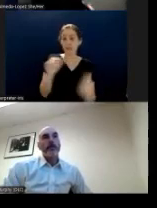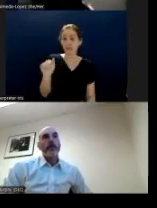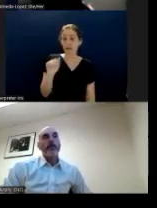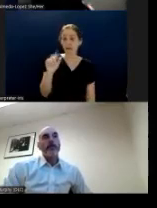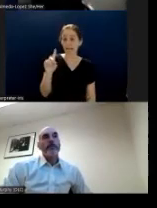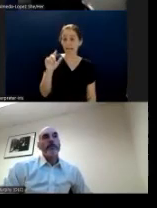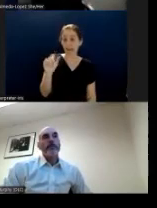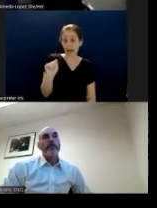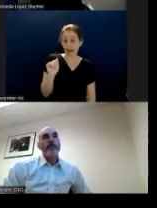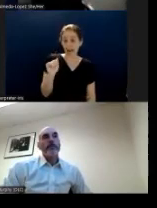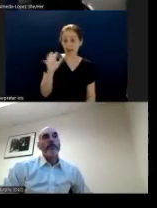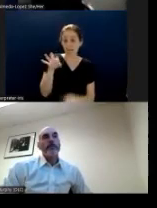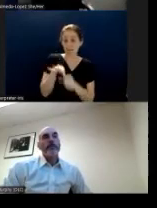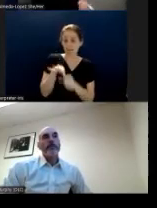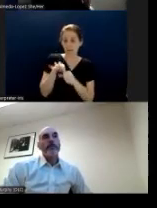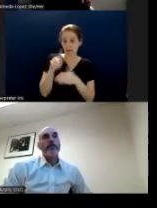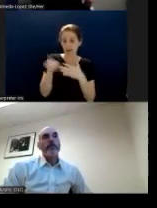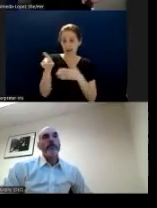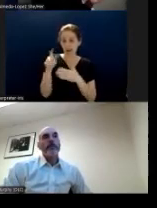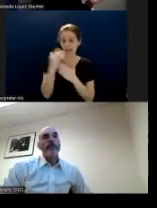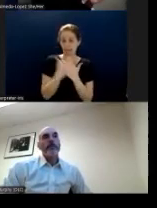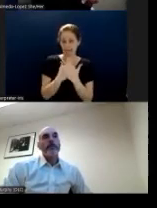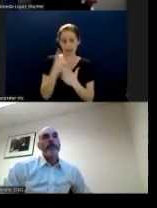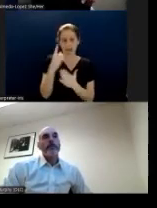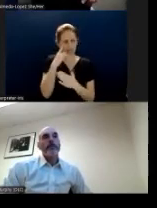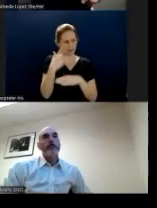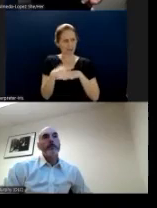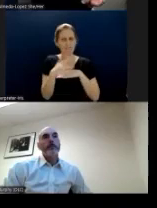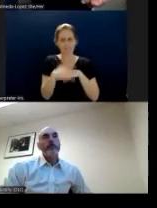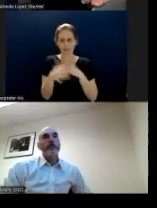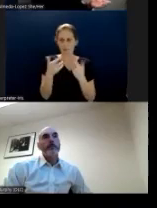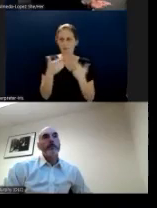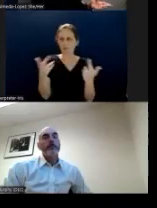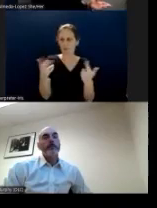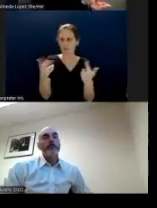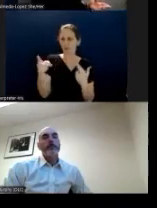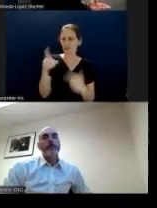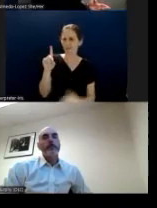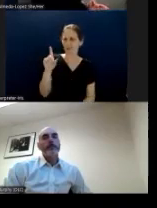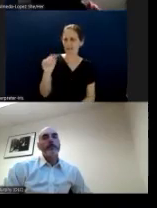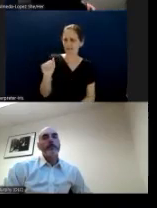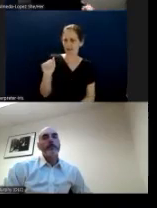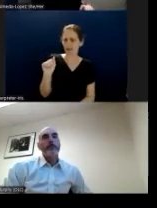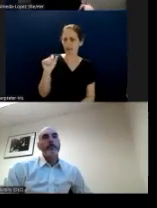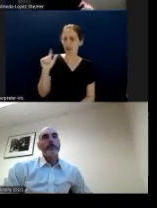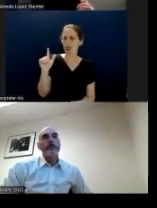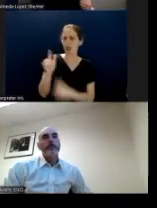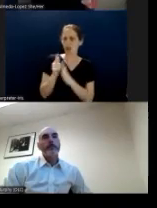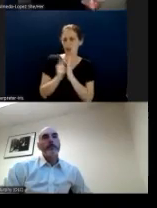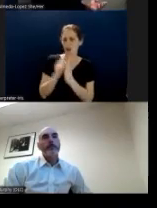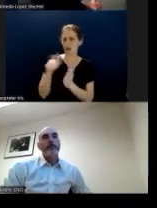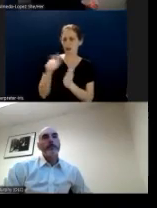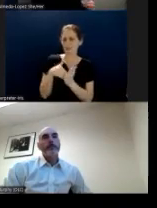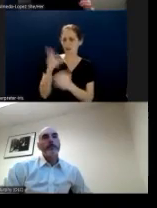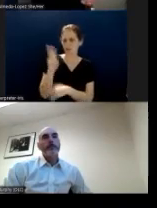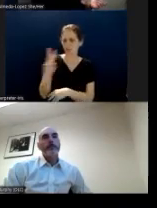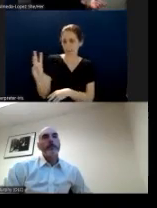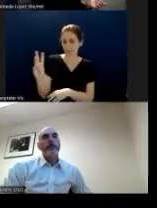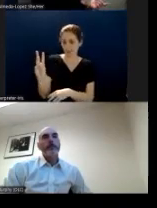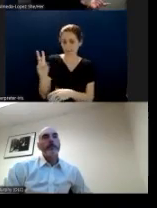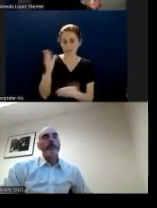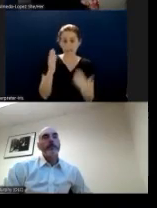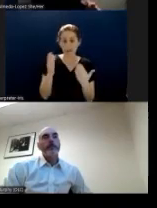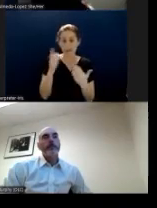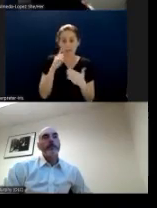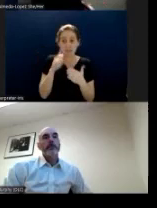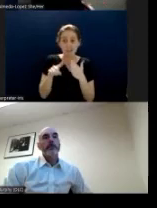site checklist. I believe we have that available as a resource on the Disability Law Center website, or just looking up